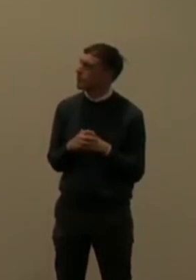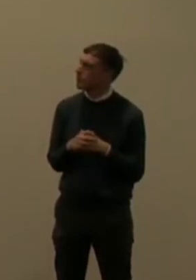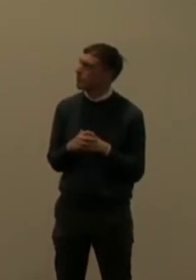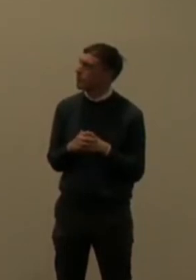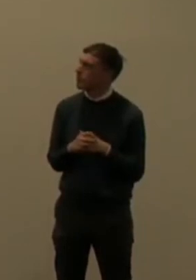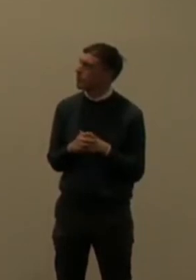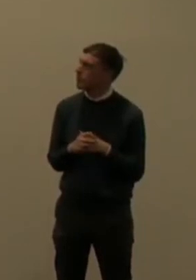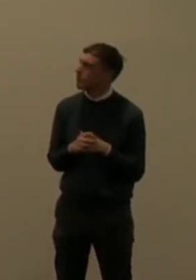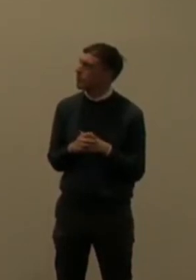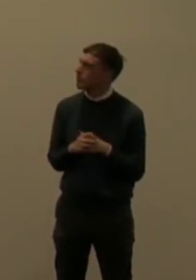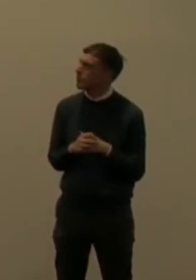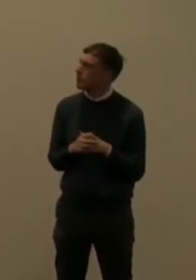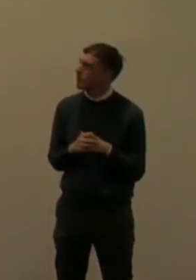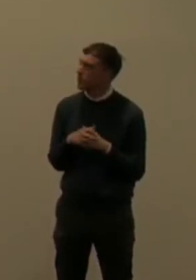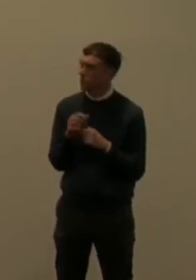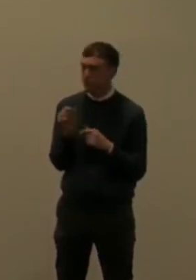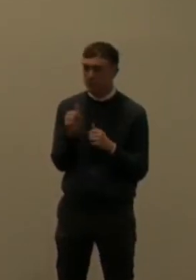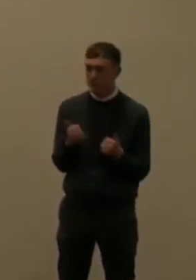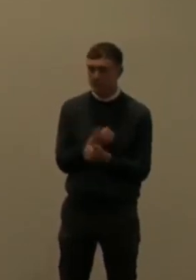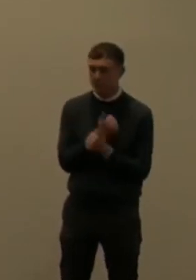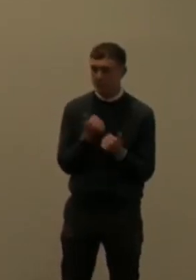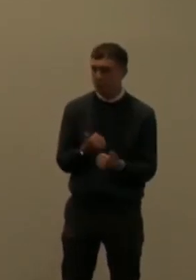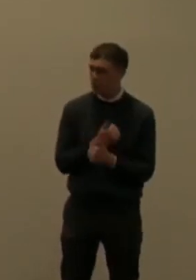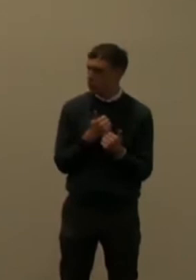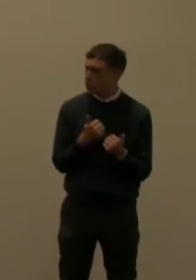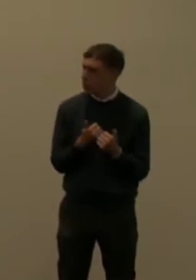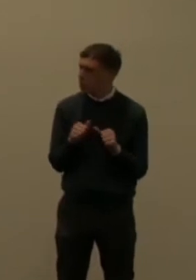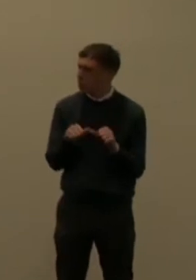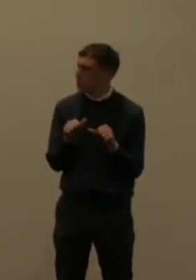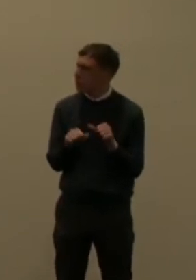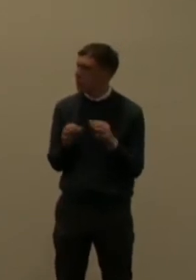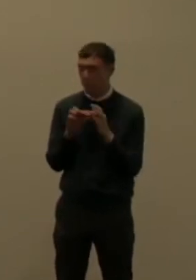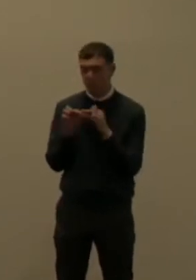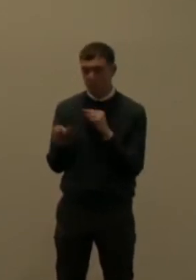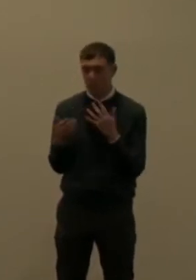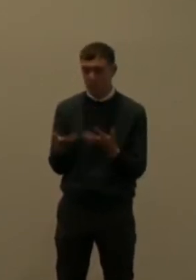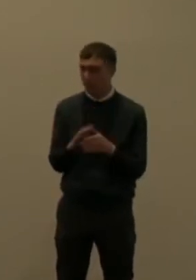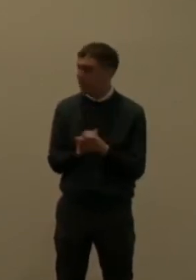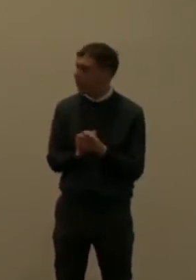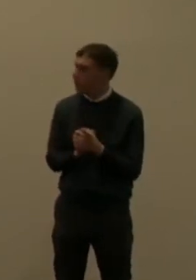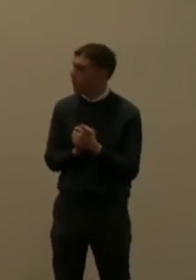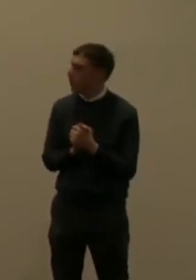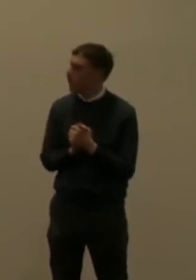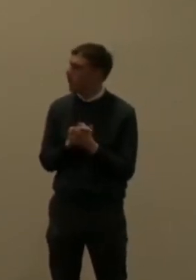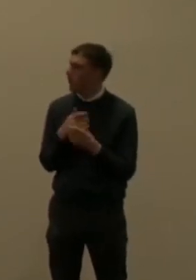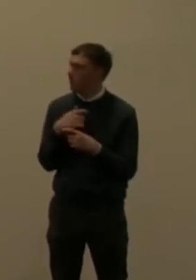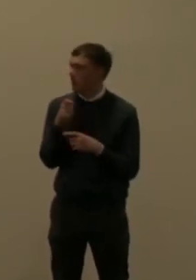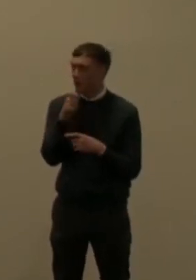what's happening. Okay, almost done, and let's go to the pipeline. So it's, I call it